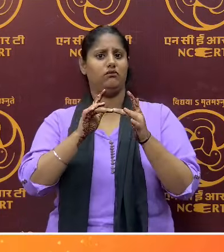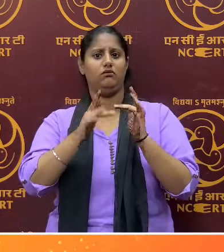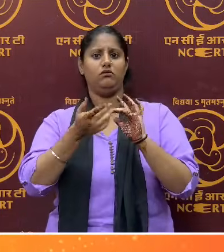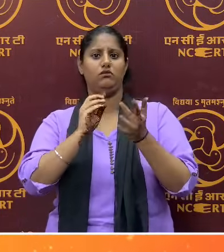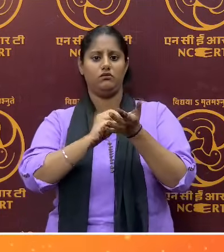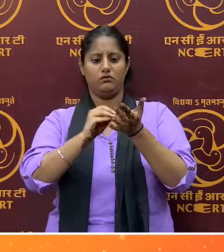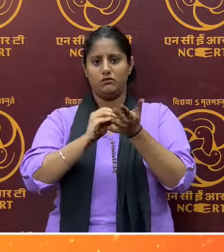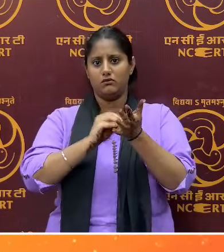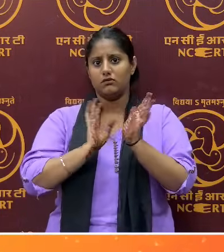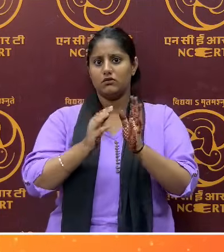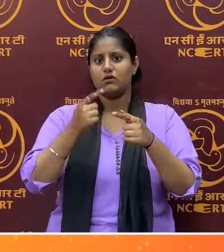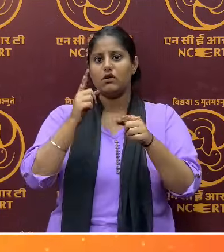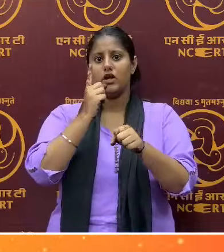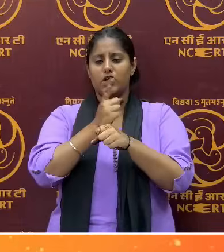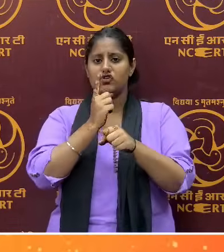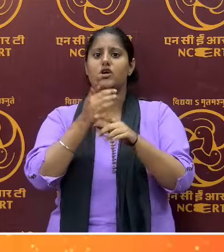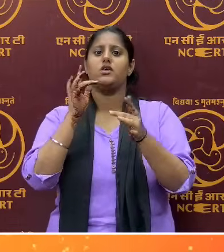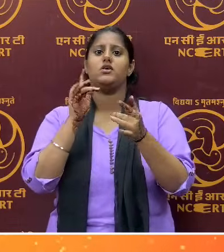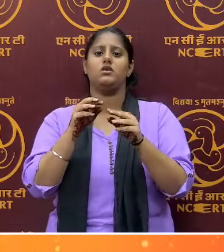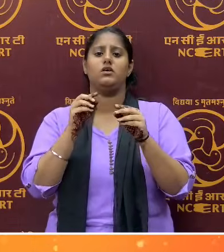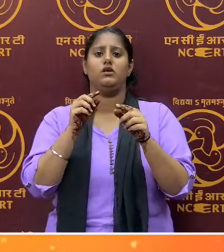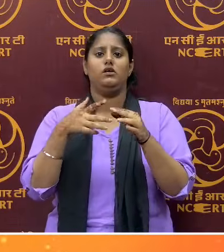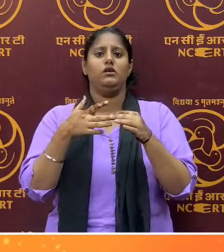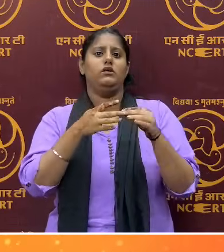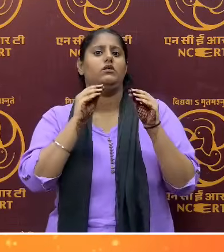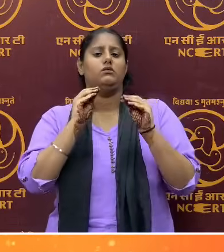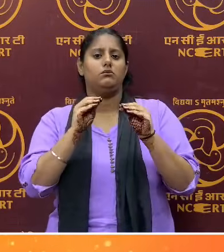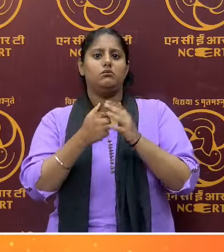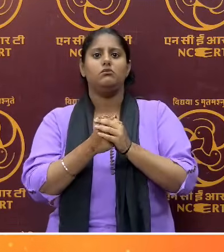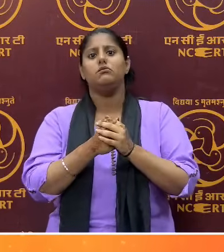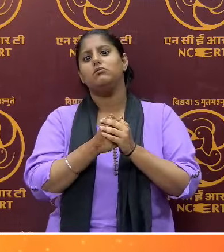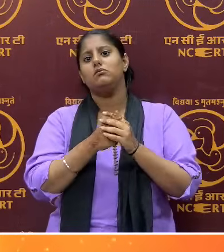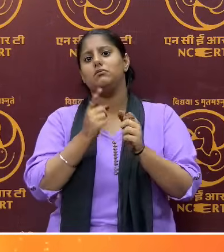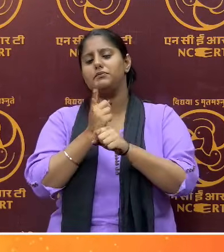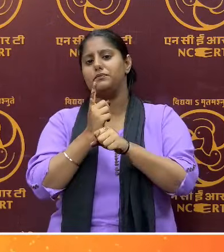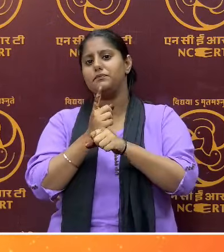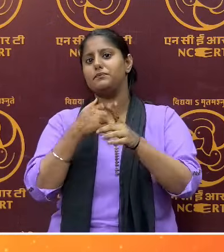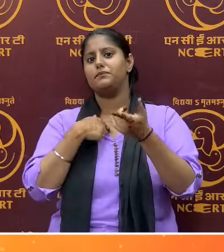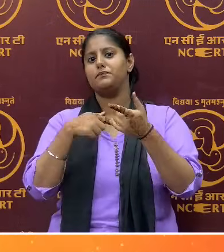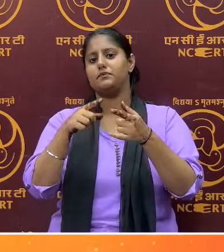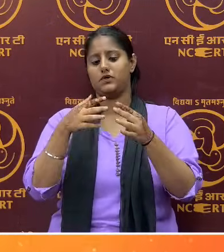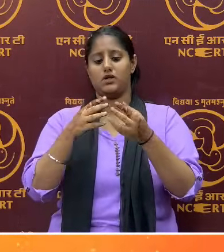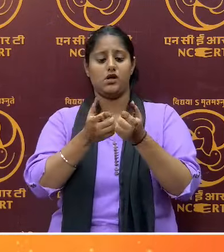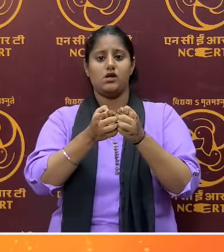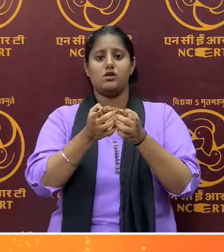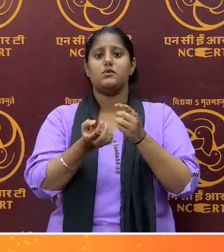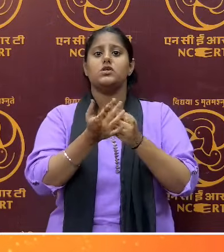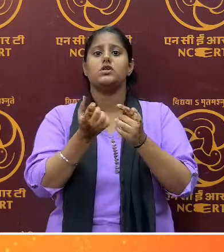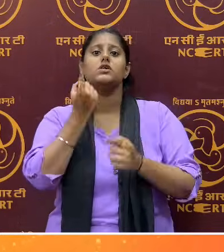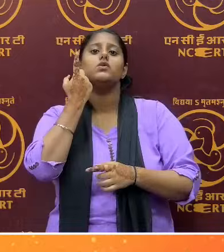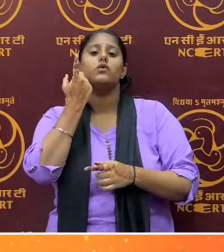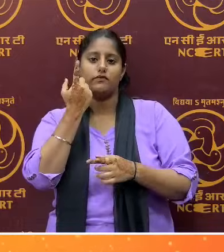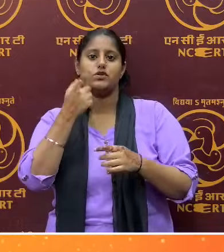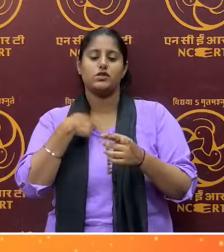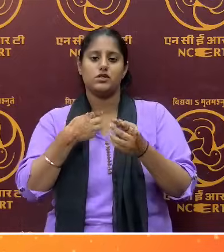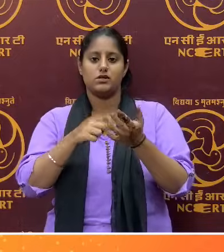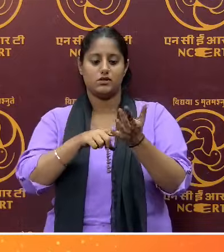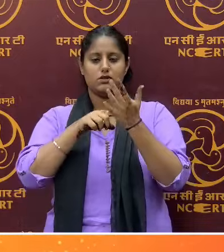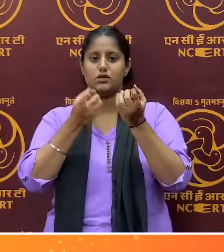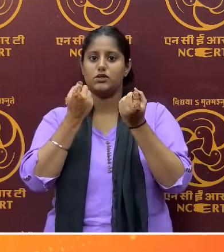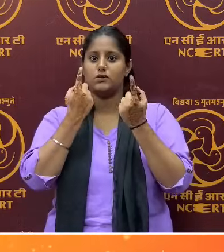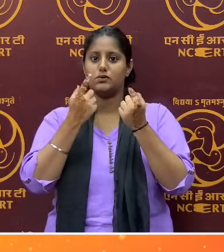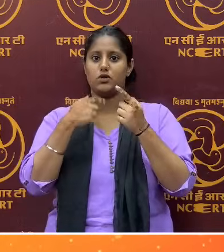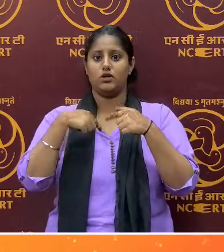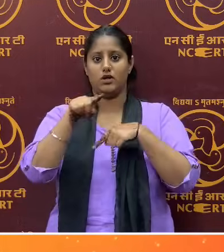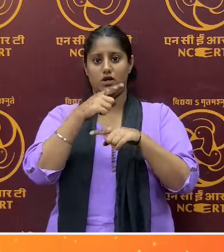head teacher and special educator will be identified by the notification. All right. Let's say head teacher will assign a